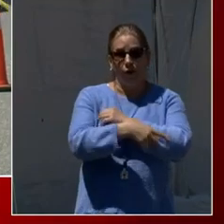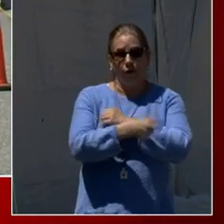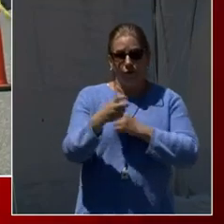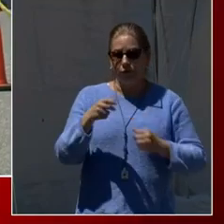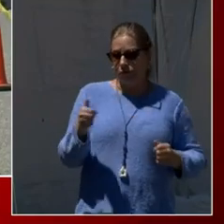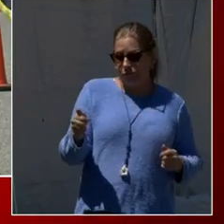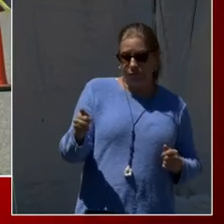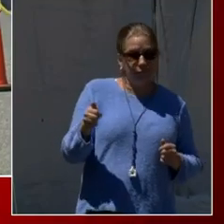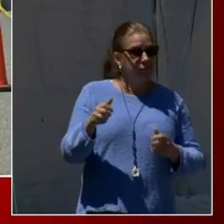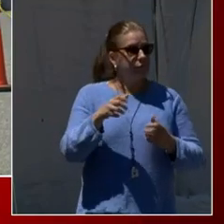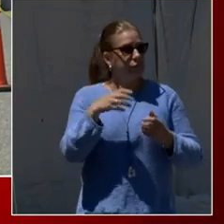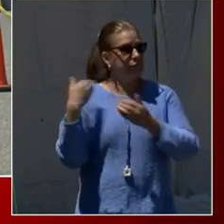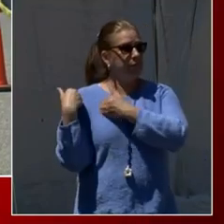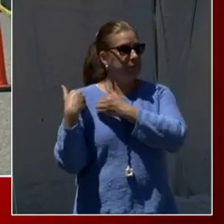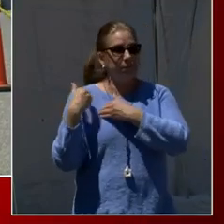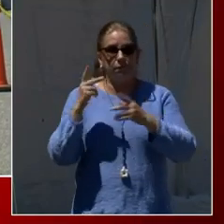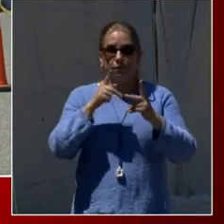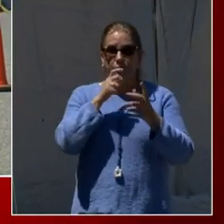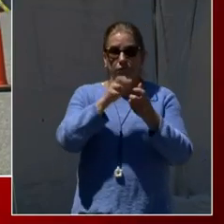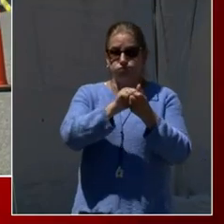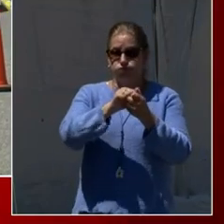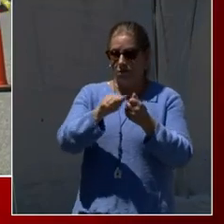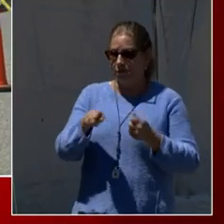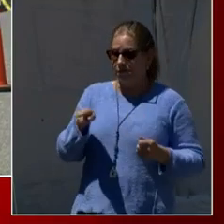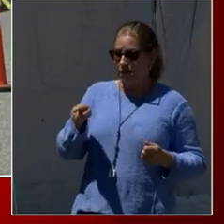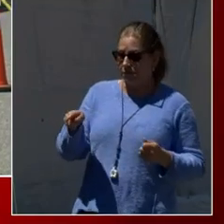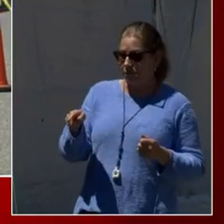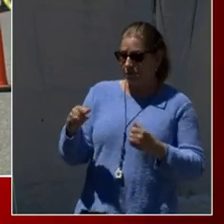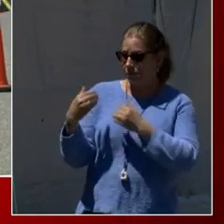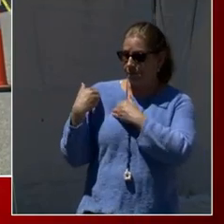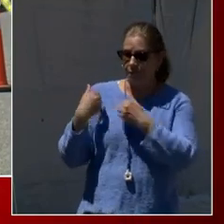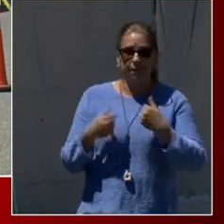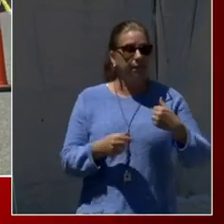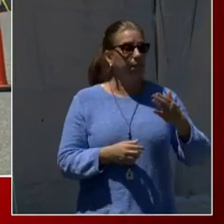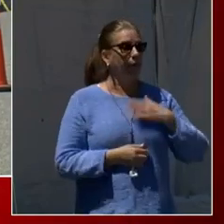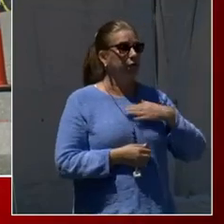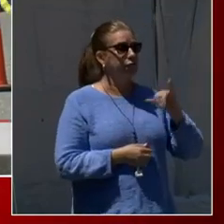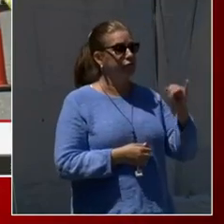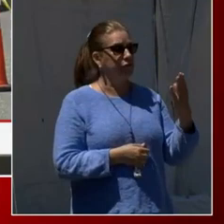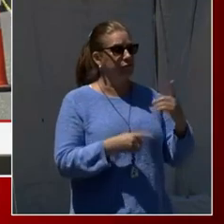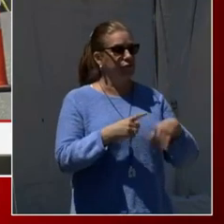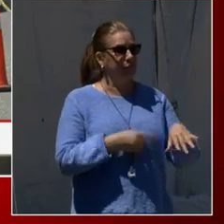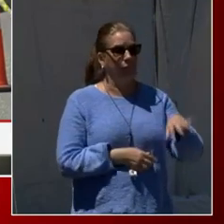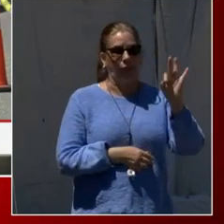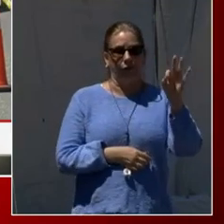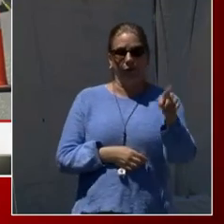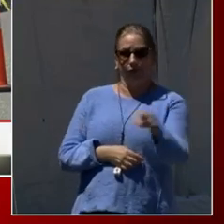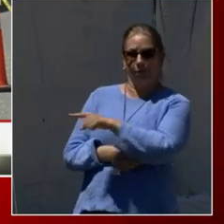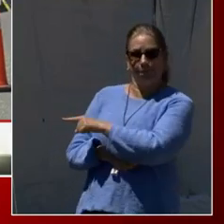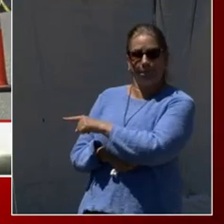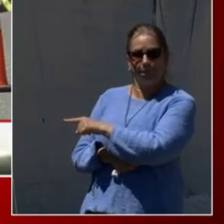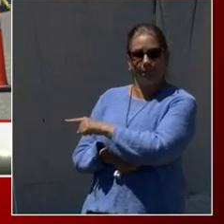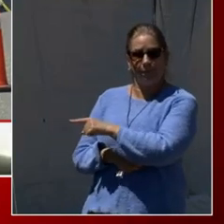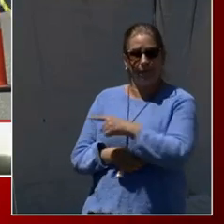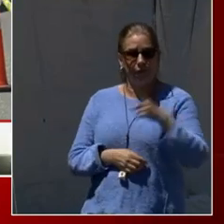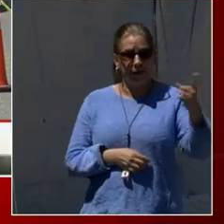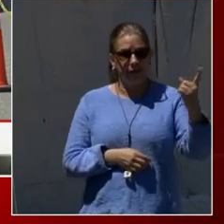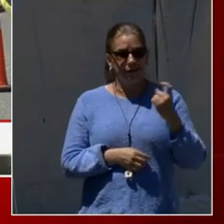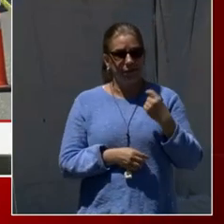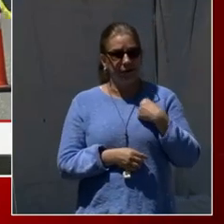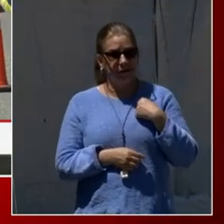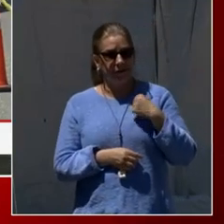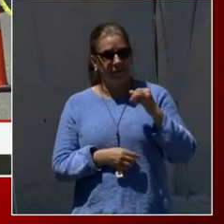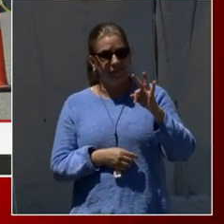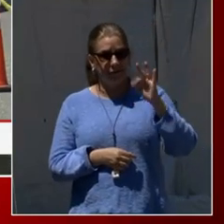we're responsible for finding them. So if your question is the DC government responsible